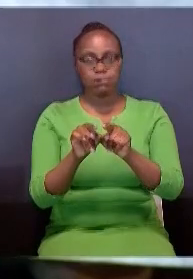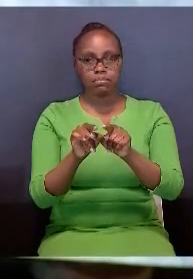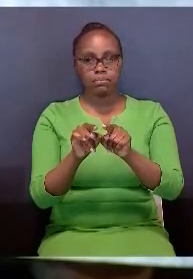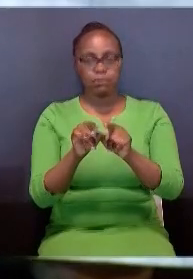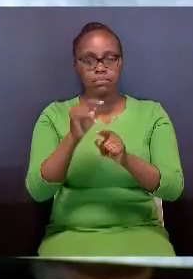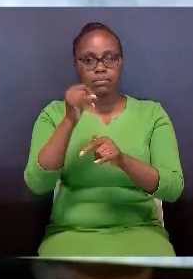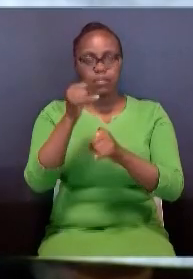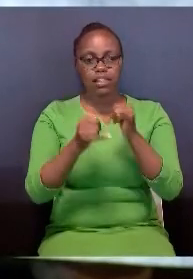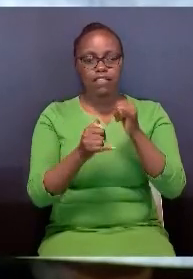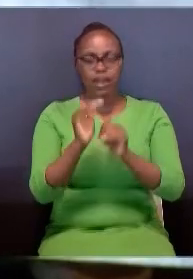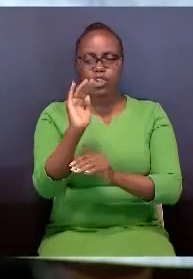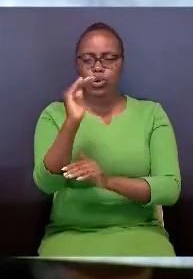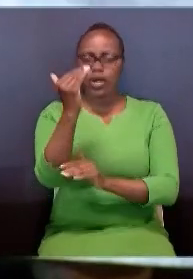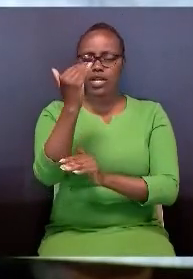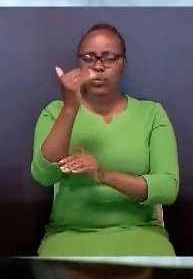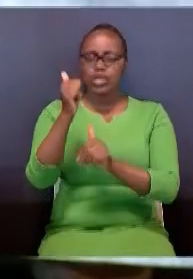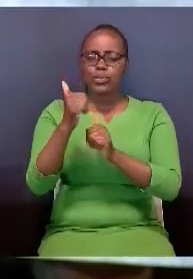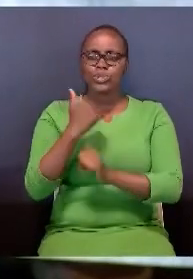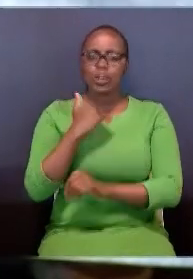final request you make,